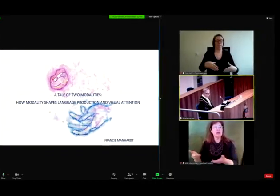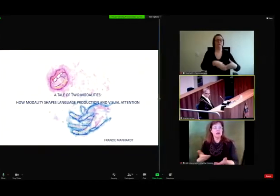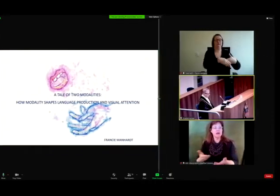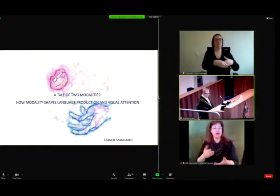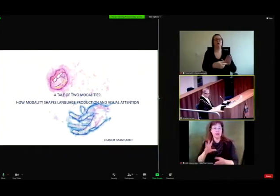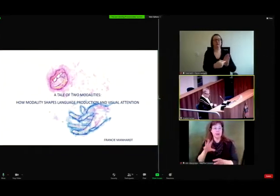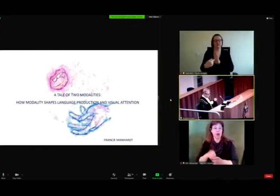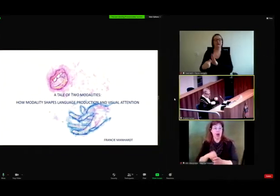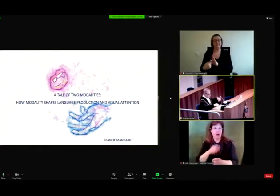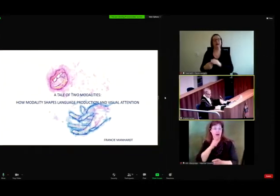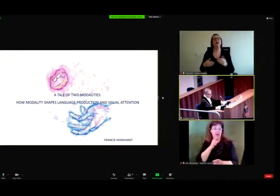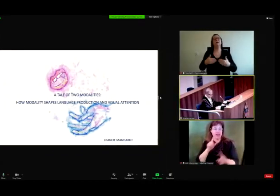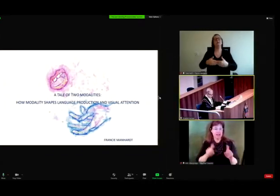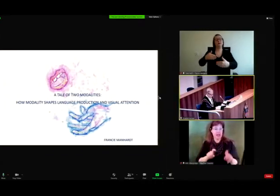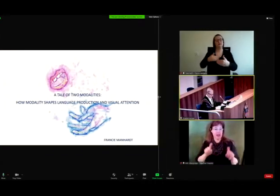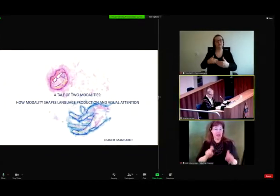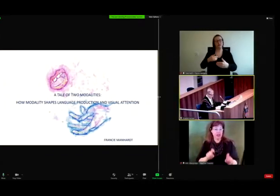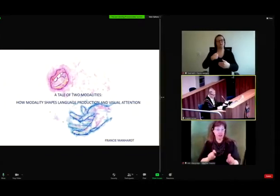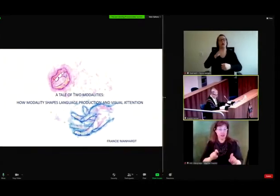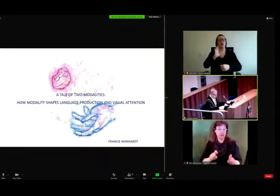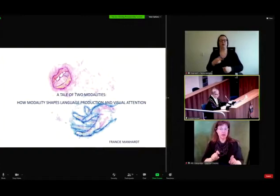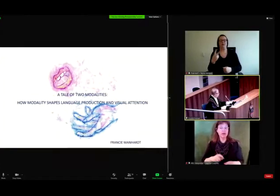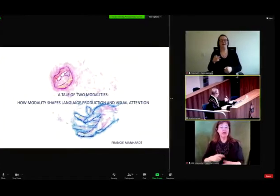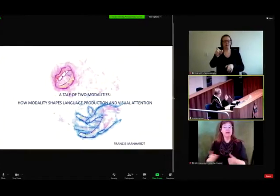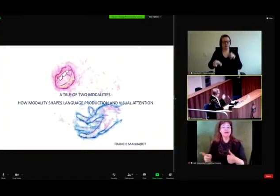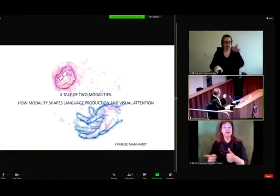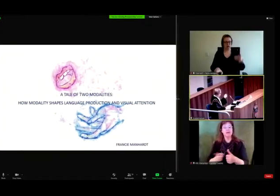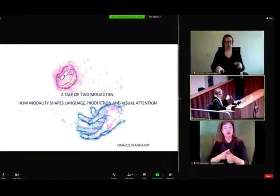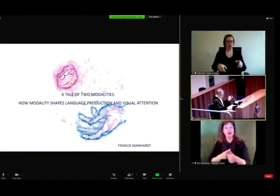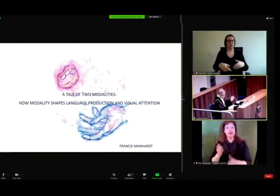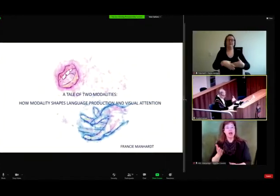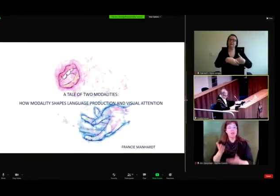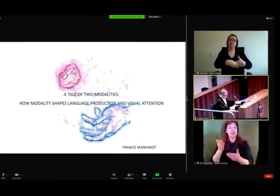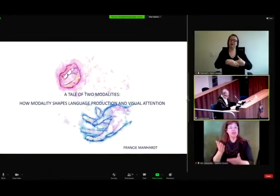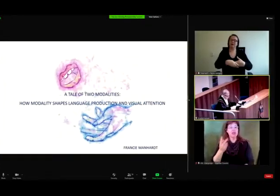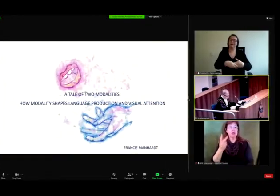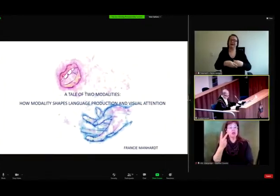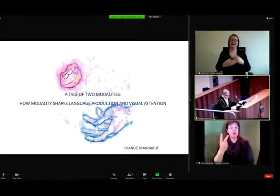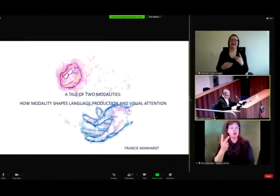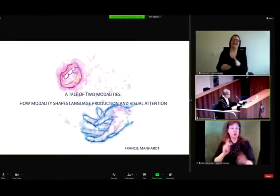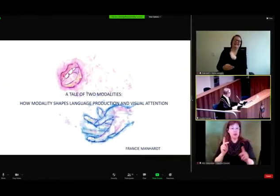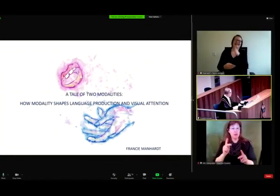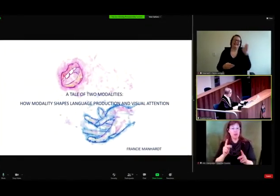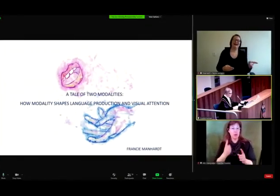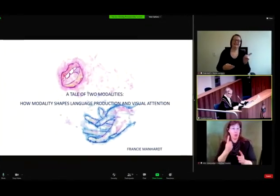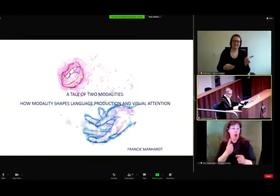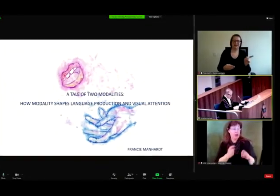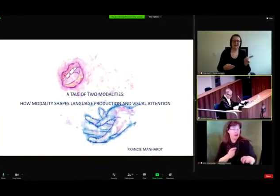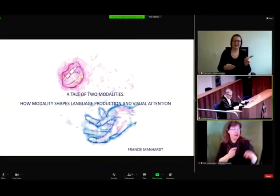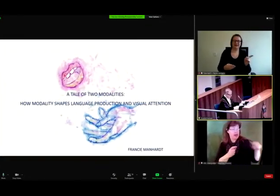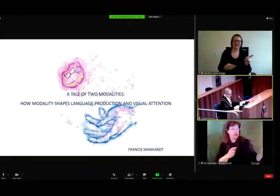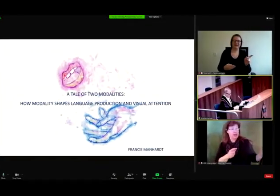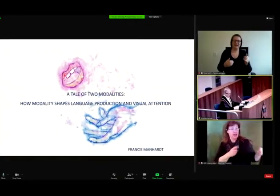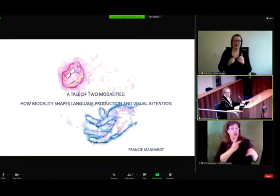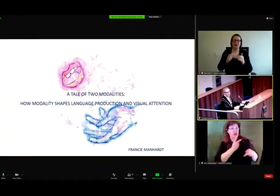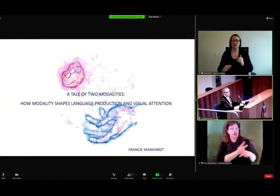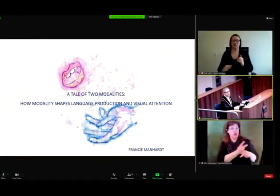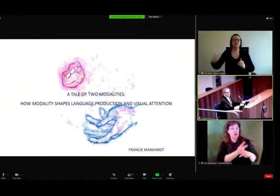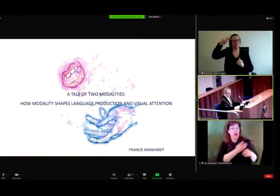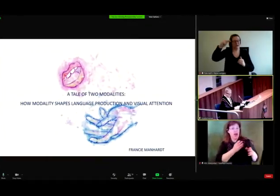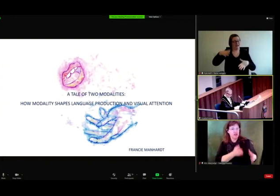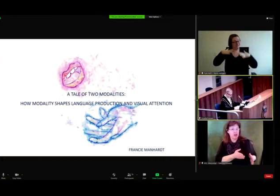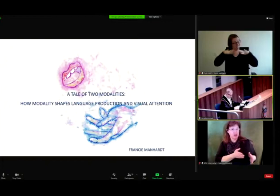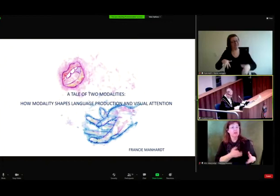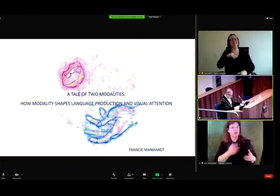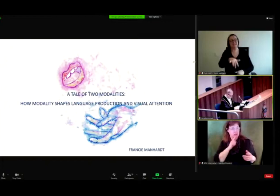I already present 2 persons. One next to me, the supervisor, physically